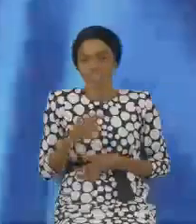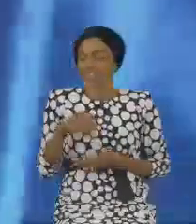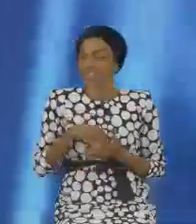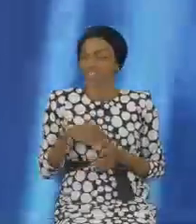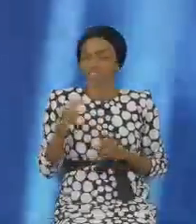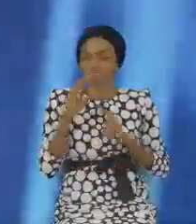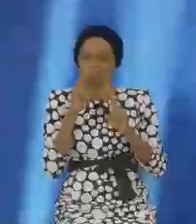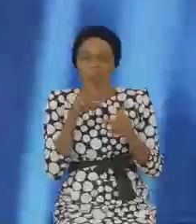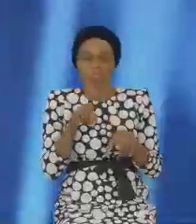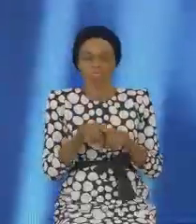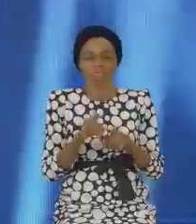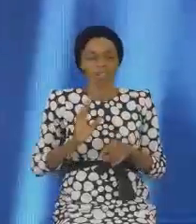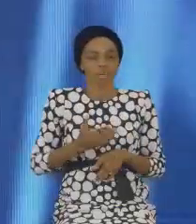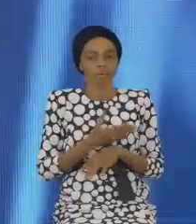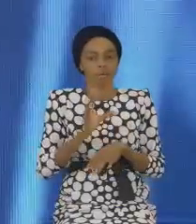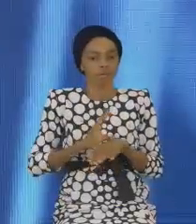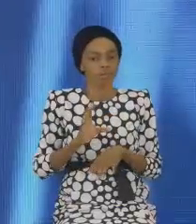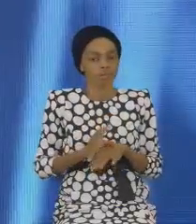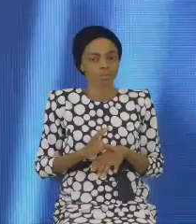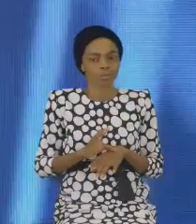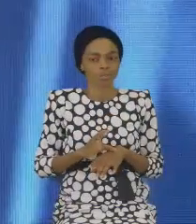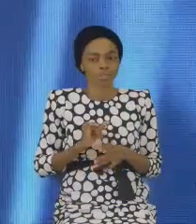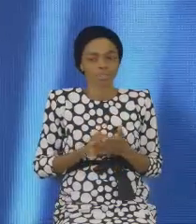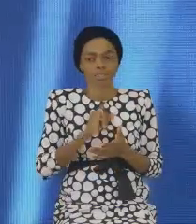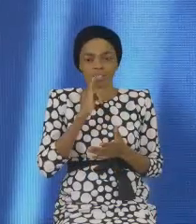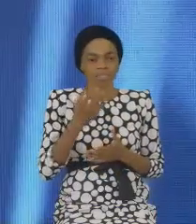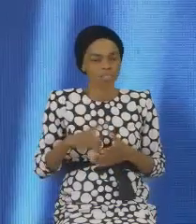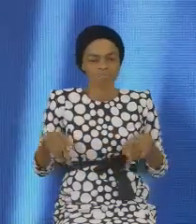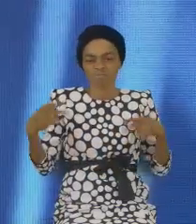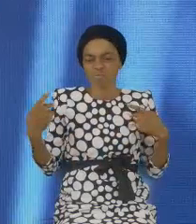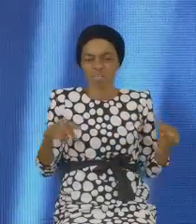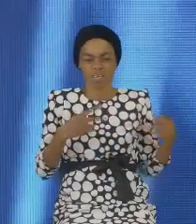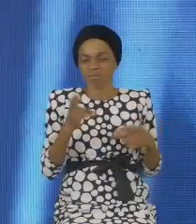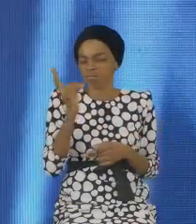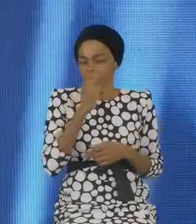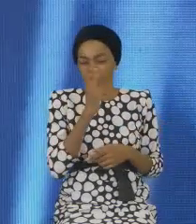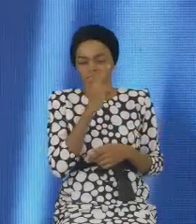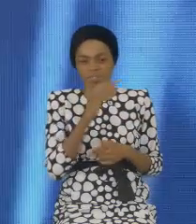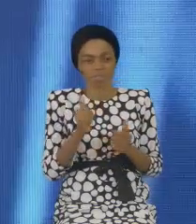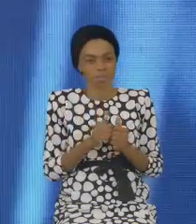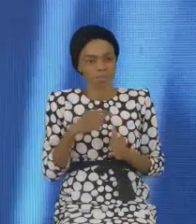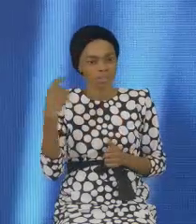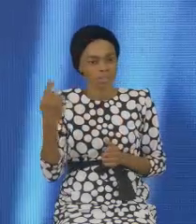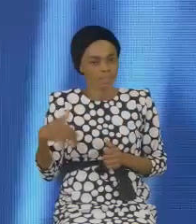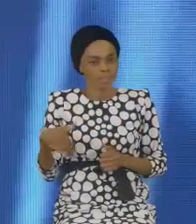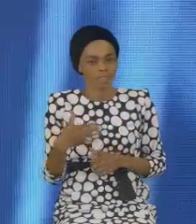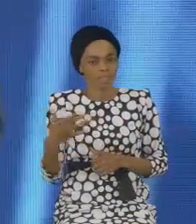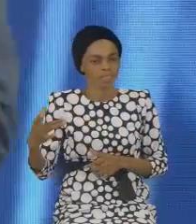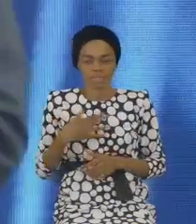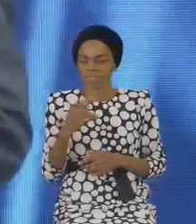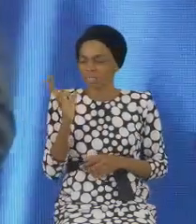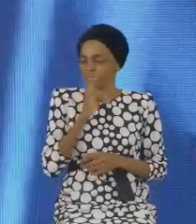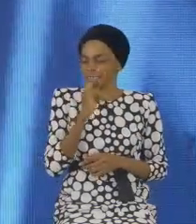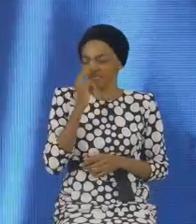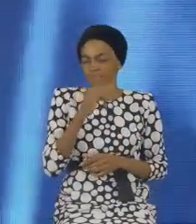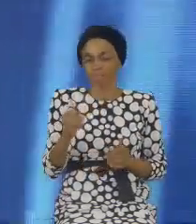you know, our churches, they gamble with their lives. They joke about eternal things, and they joke about